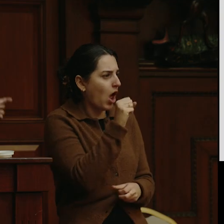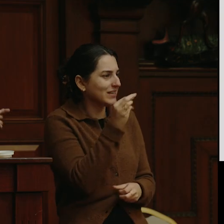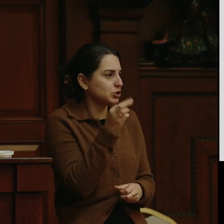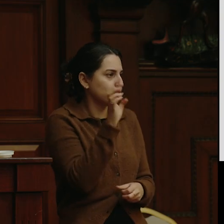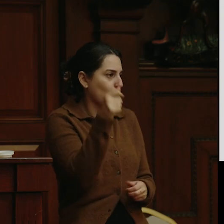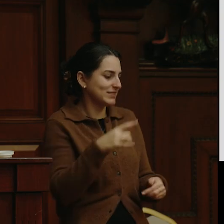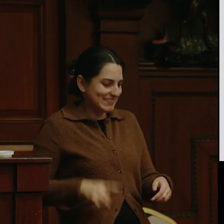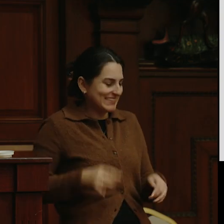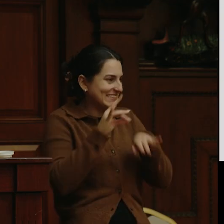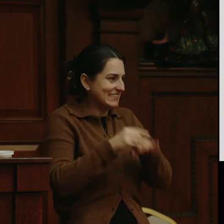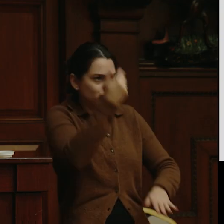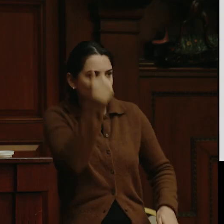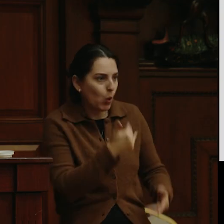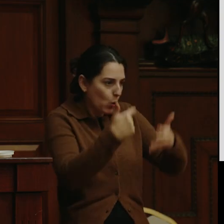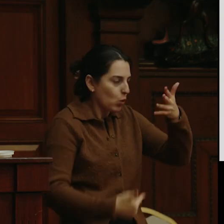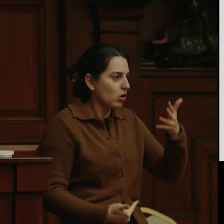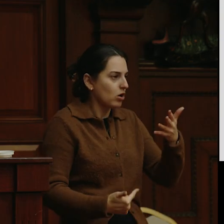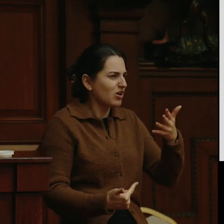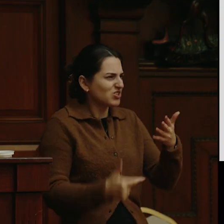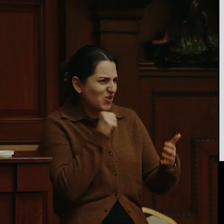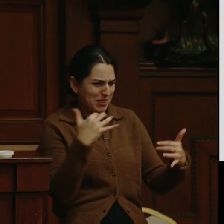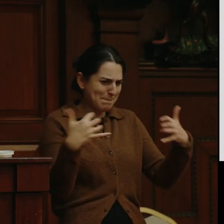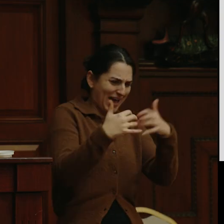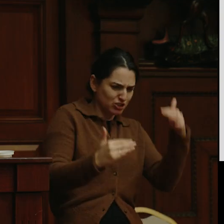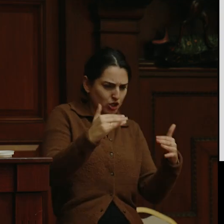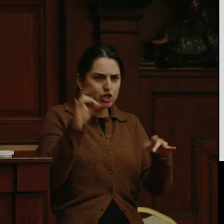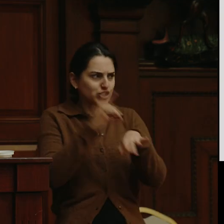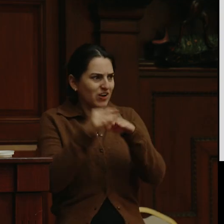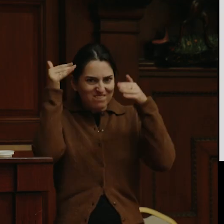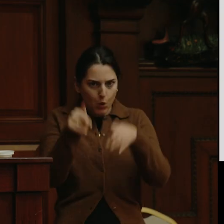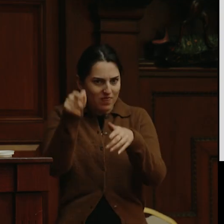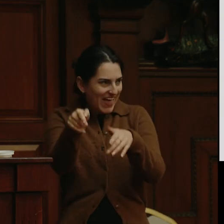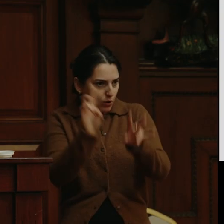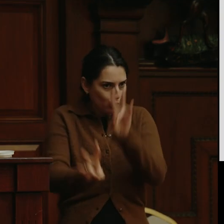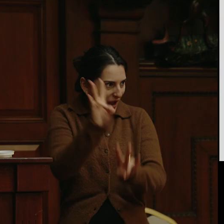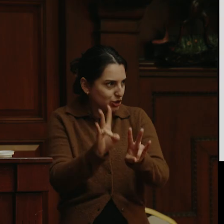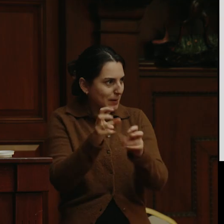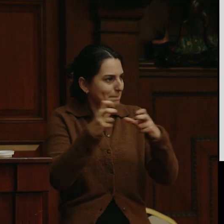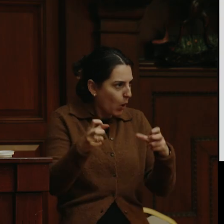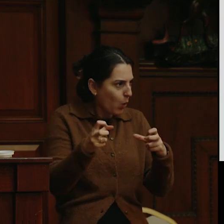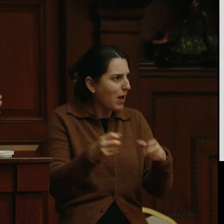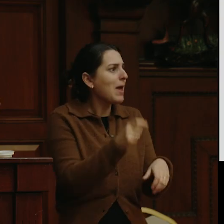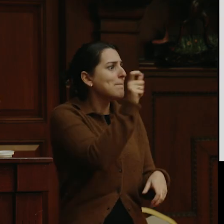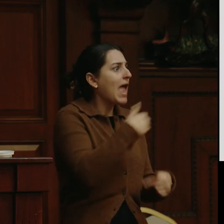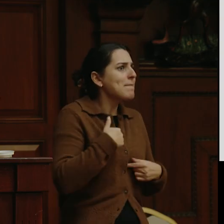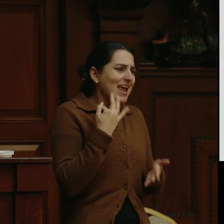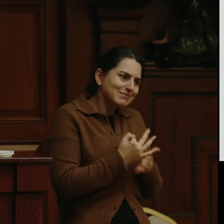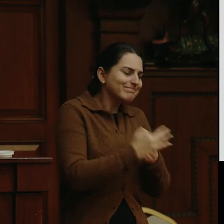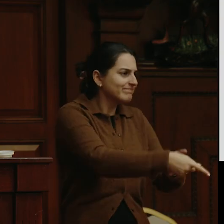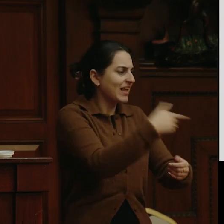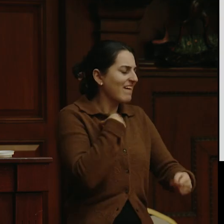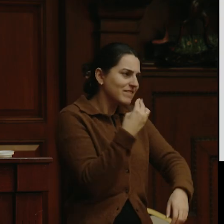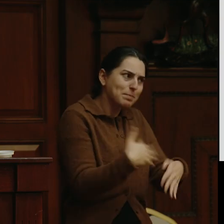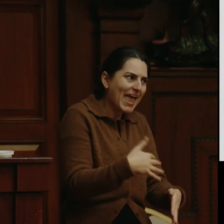kidney disease, stroke. So we had a kind of a mismatch of what maybe doctors want to ask you about and what patients are actually most bothered